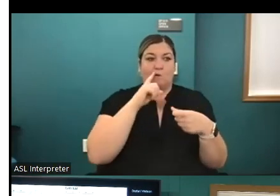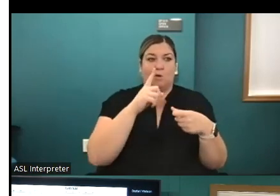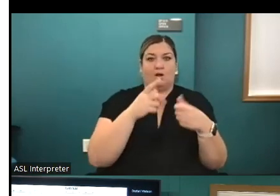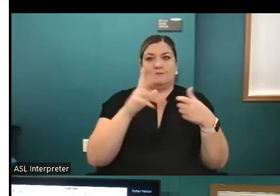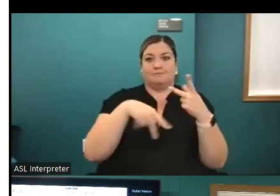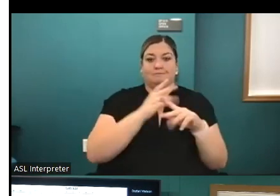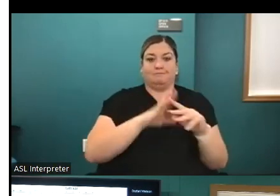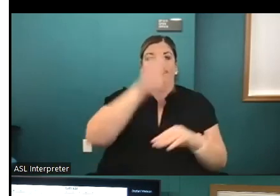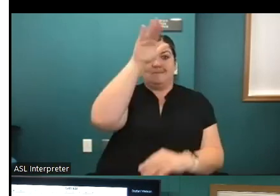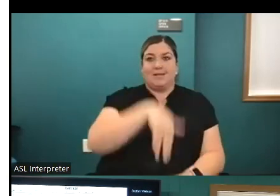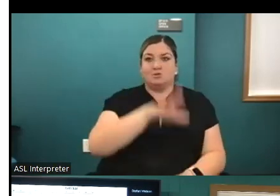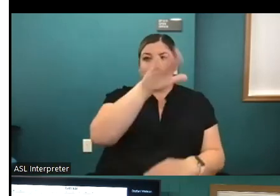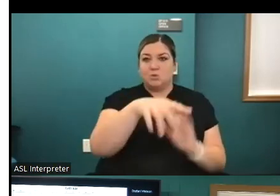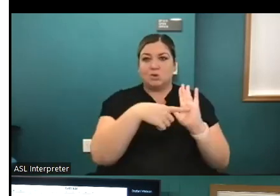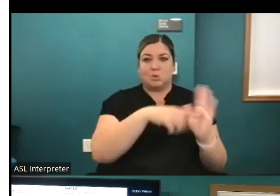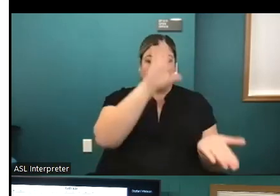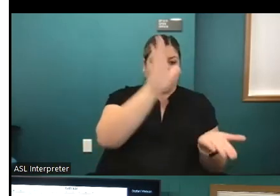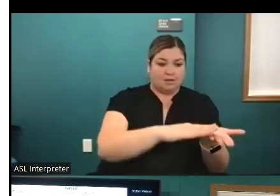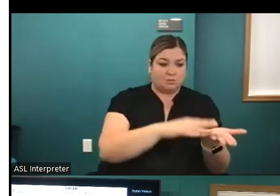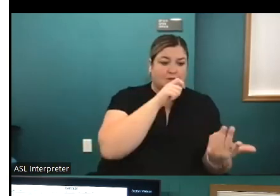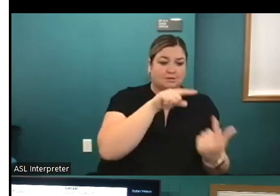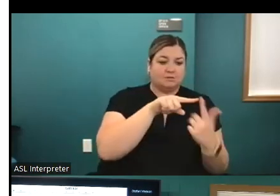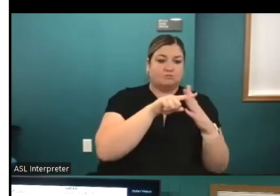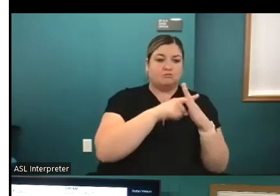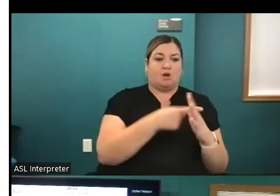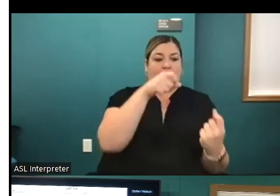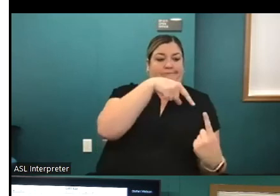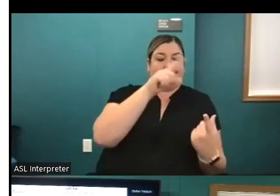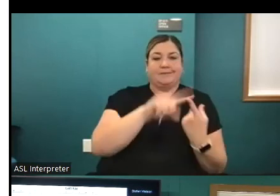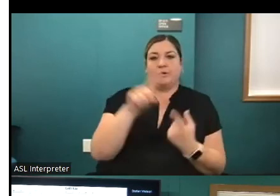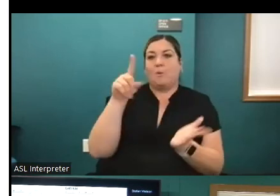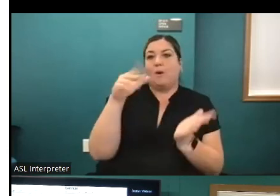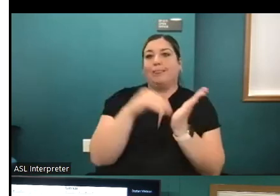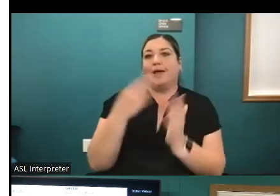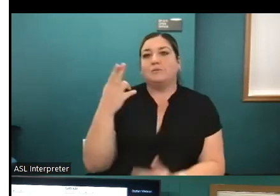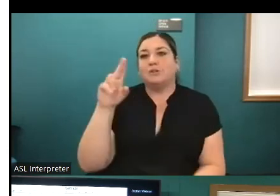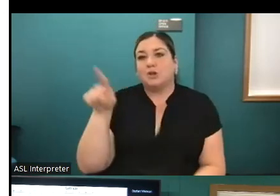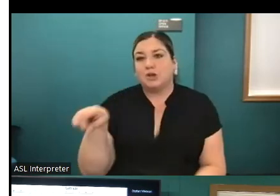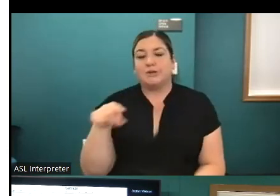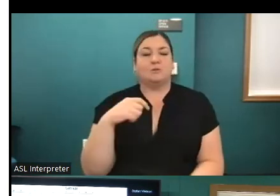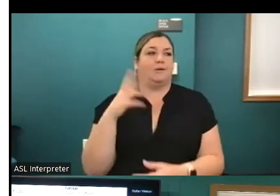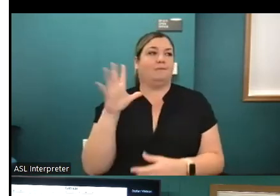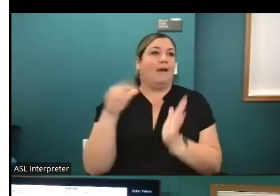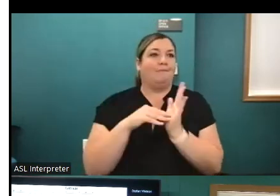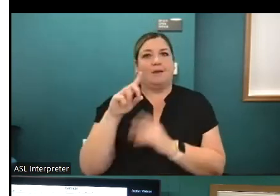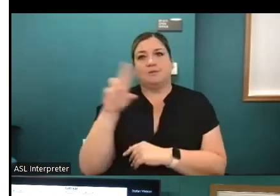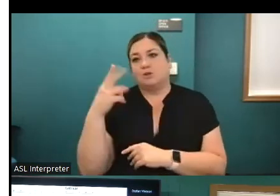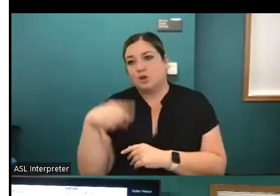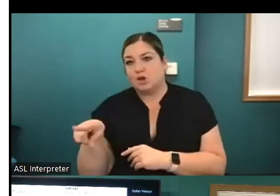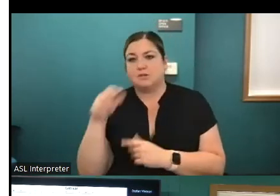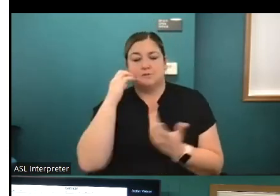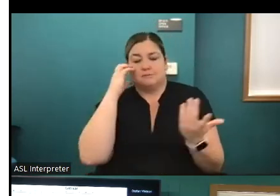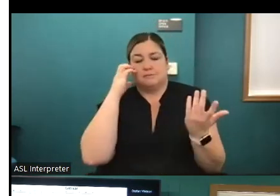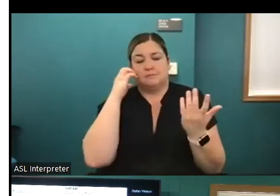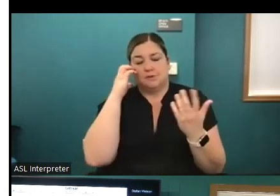lowest electrode doesn't start stimulating until 1,000 hertz or 500 hertz or whatever it might be, right? Yeah, you can,